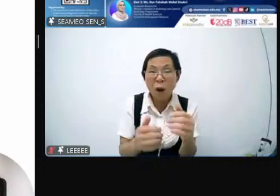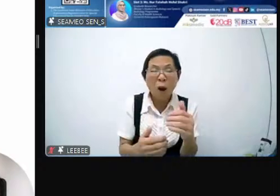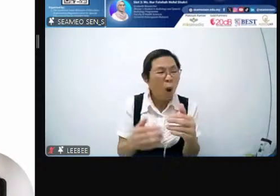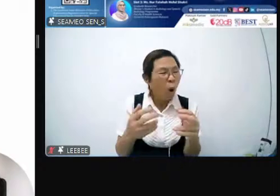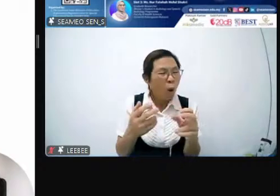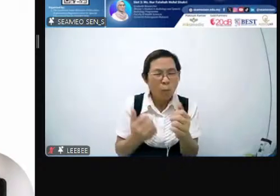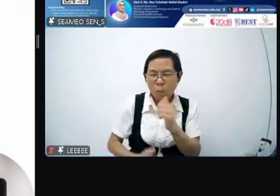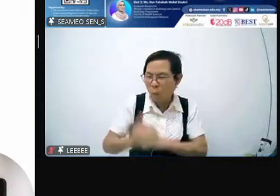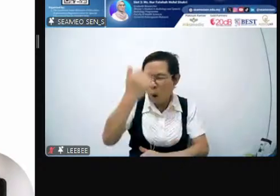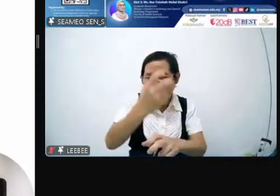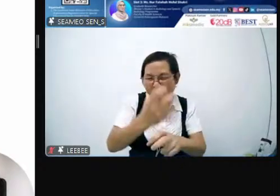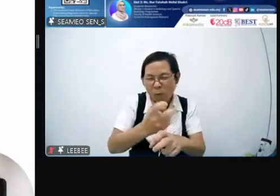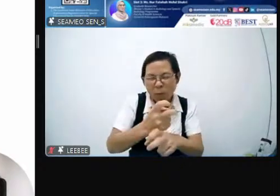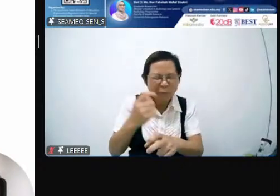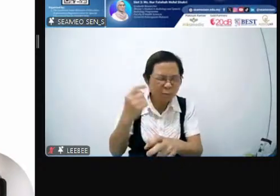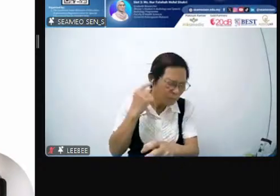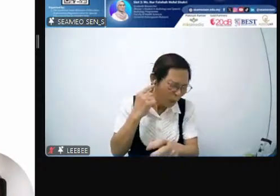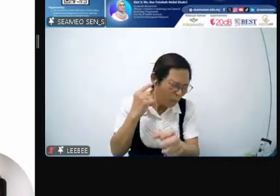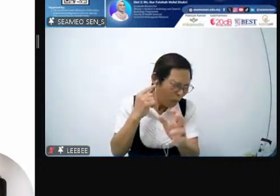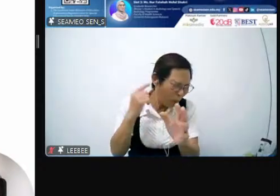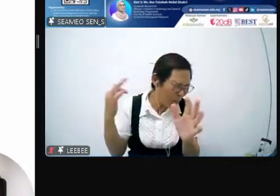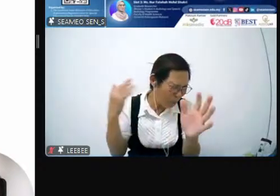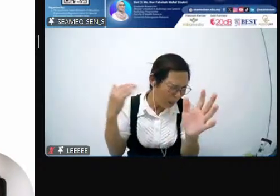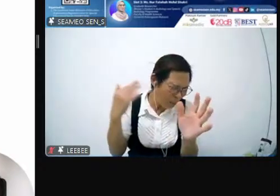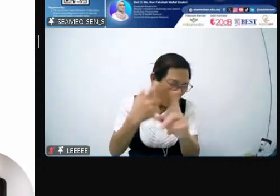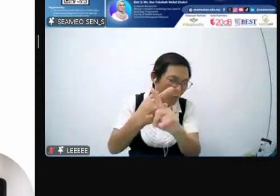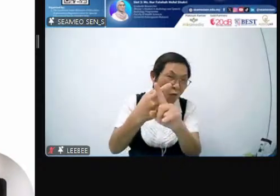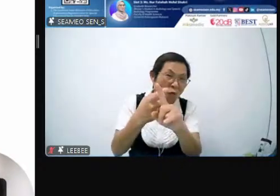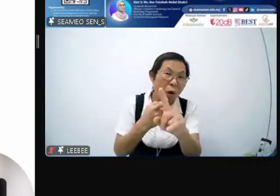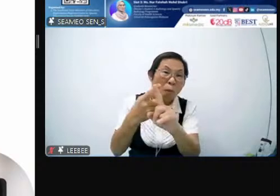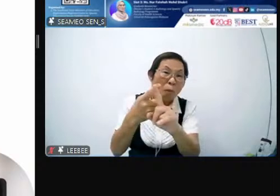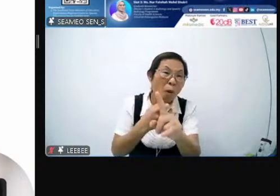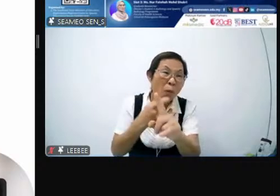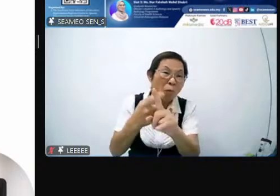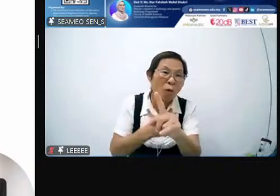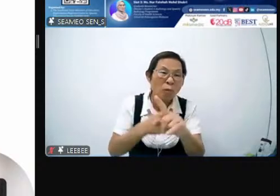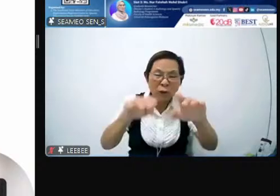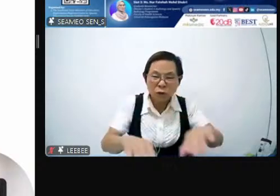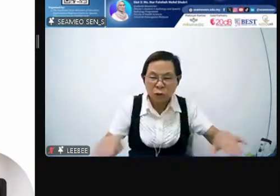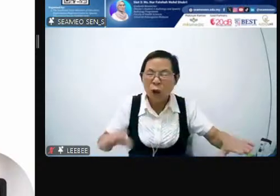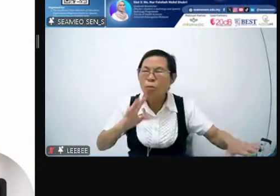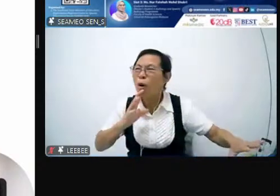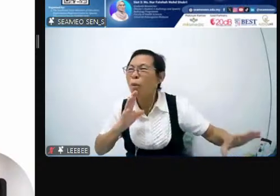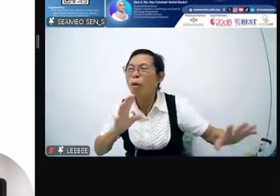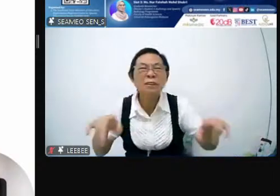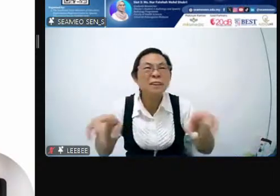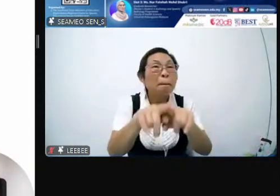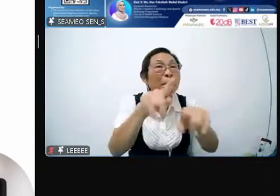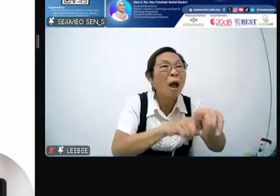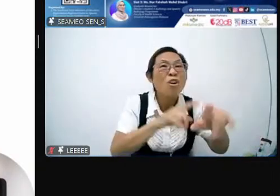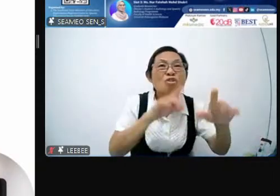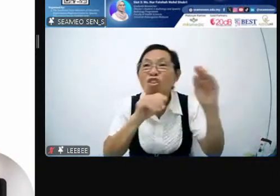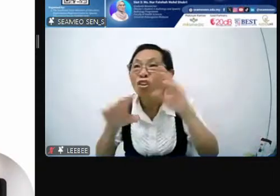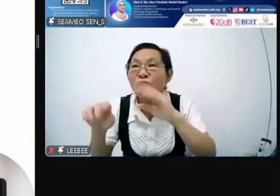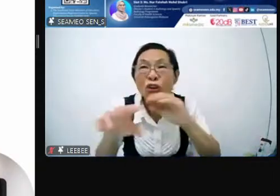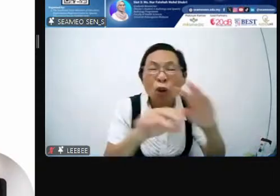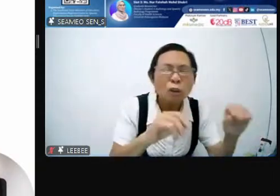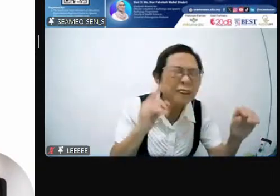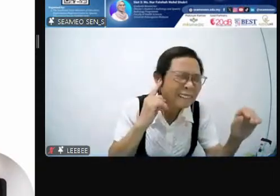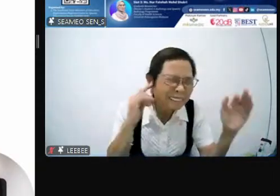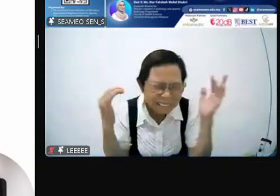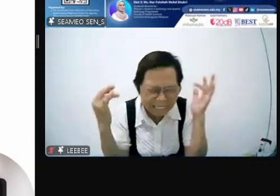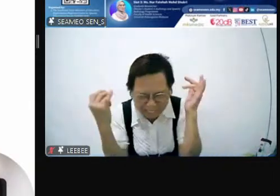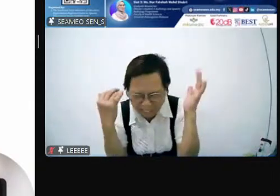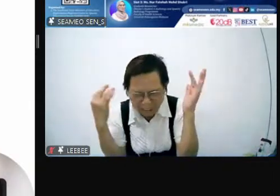is the noise that coming from all the students talking at the same time. So the noise